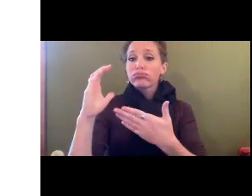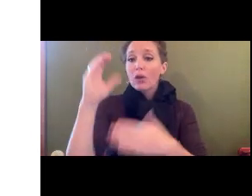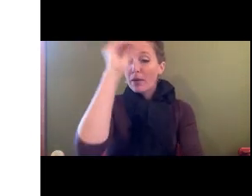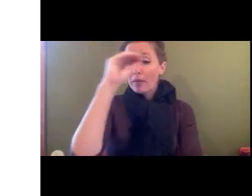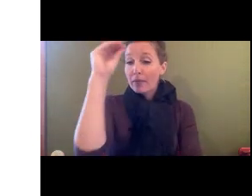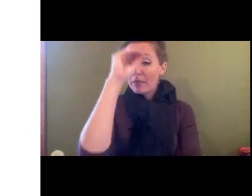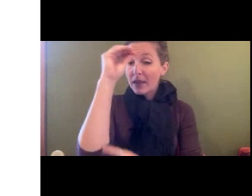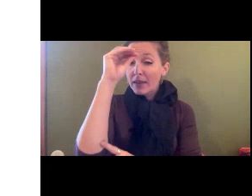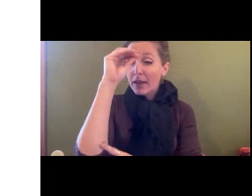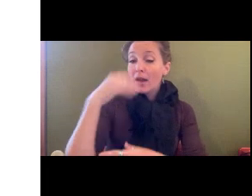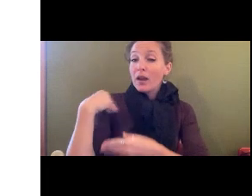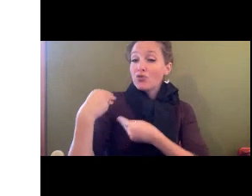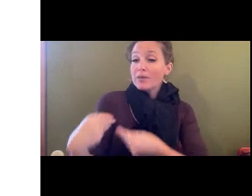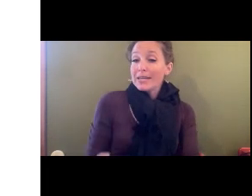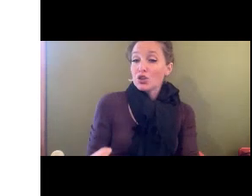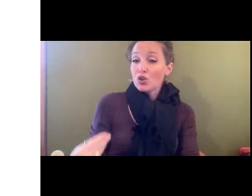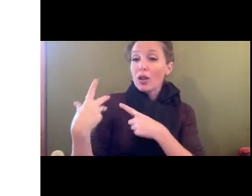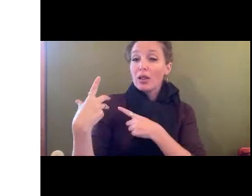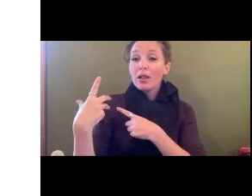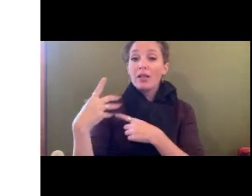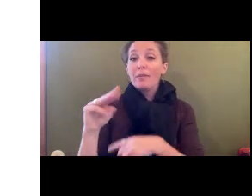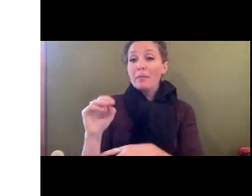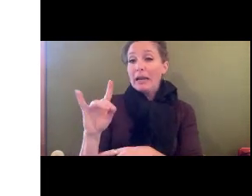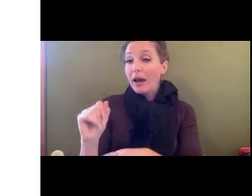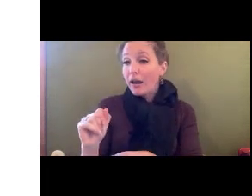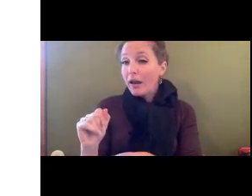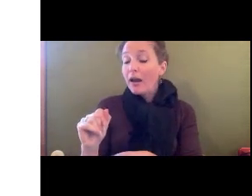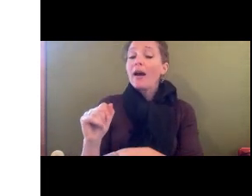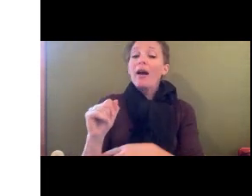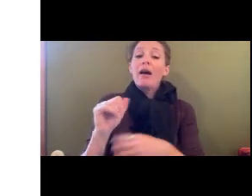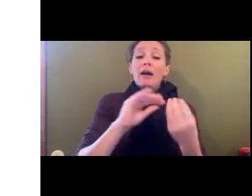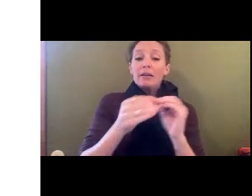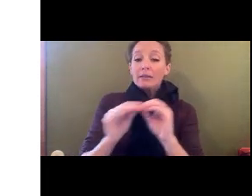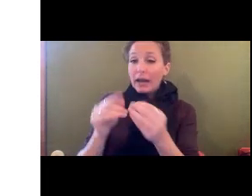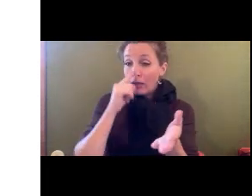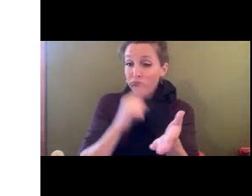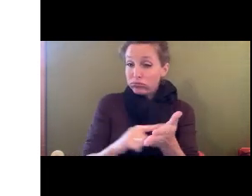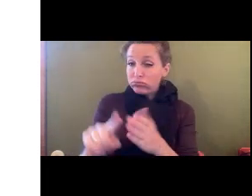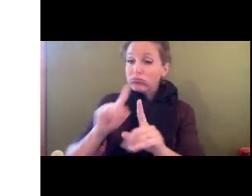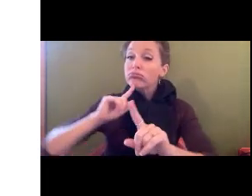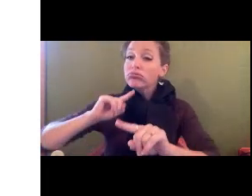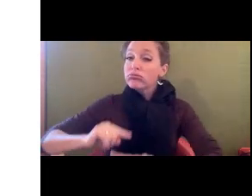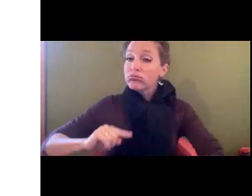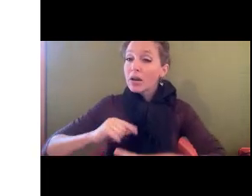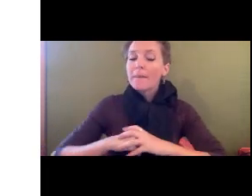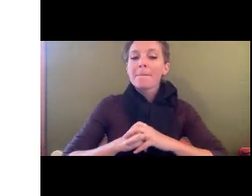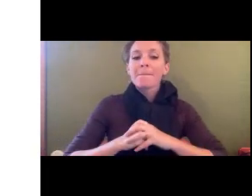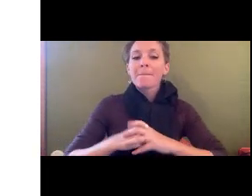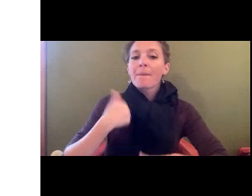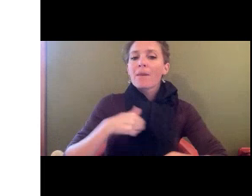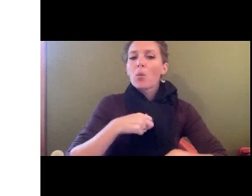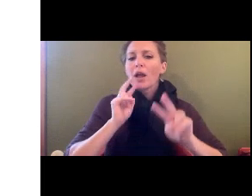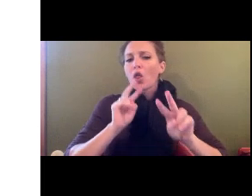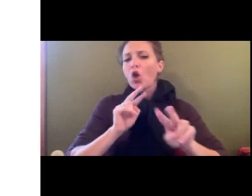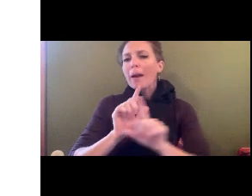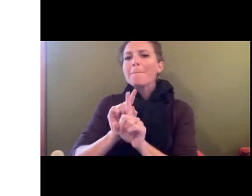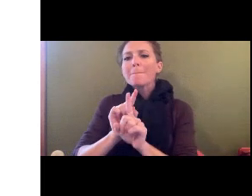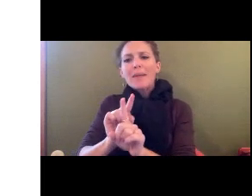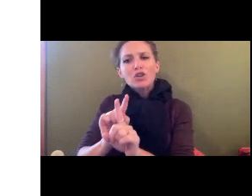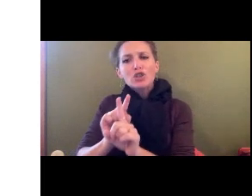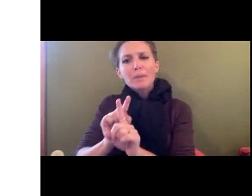traditional media outlets and also data research and reporting. And we are looking at mentorship programs and how